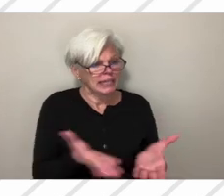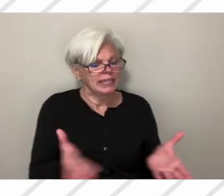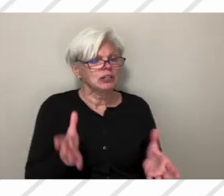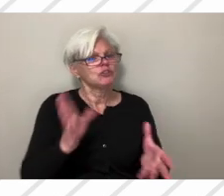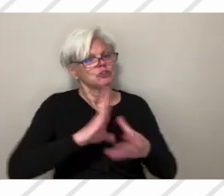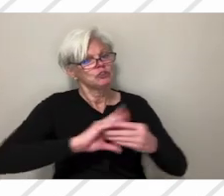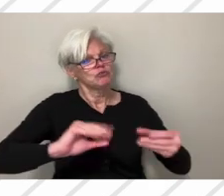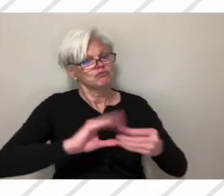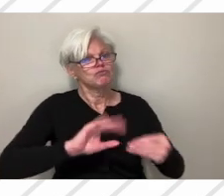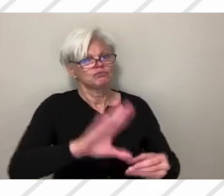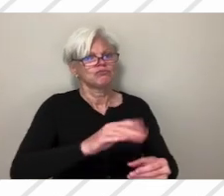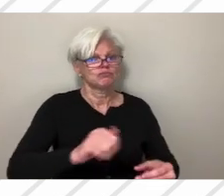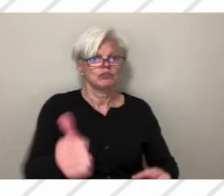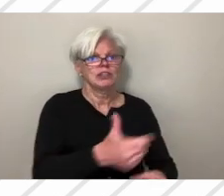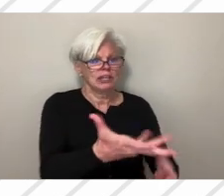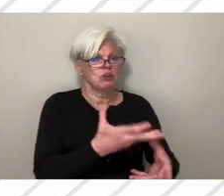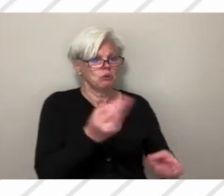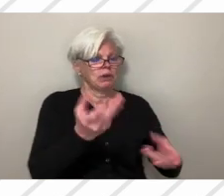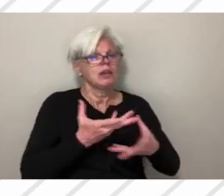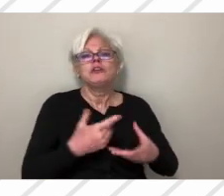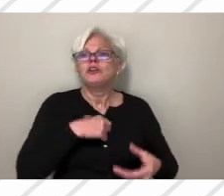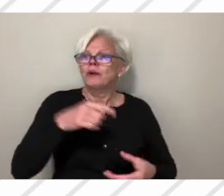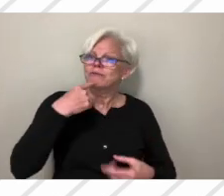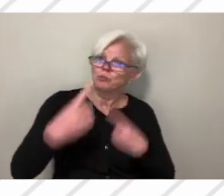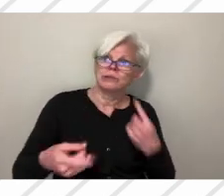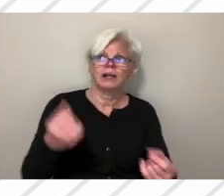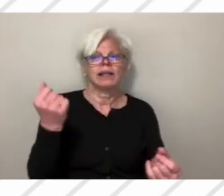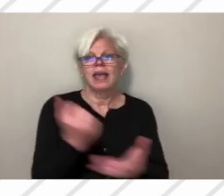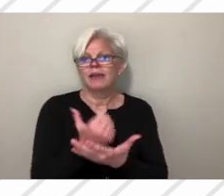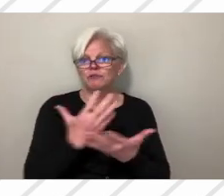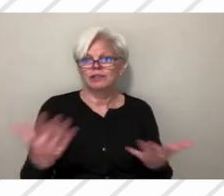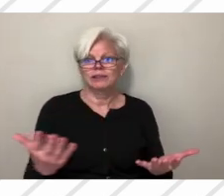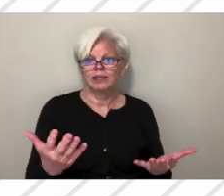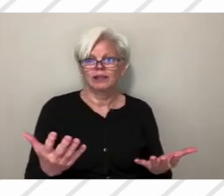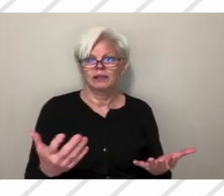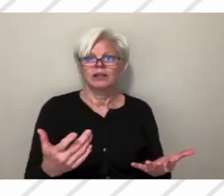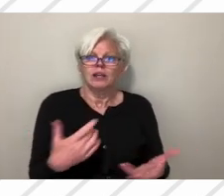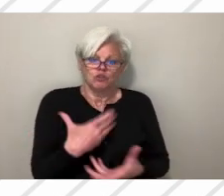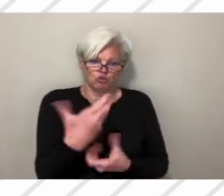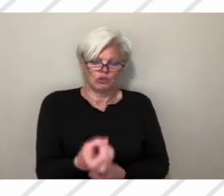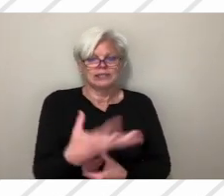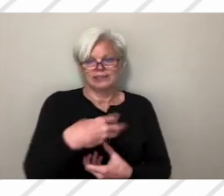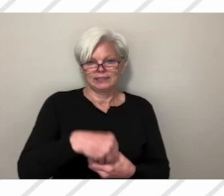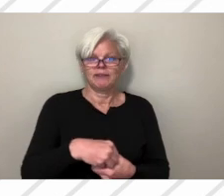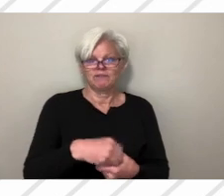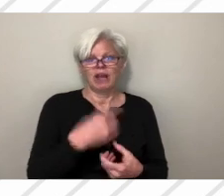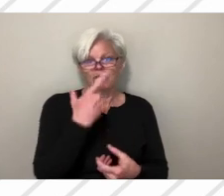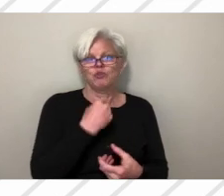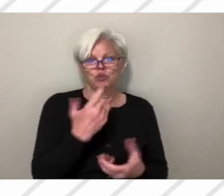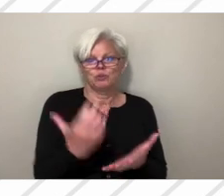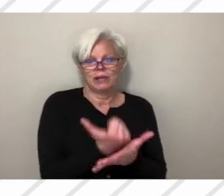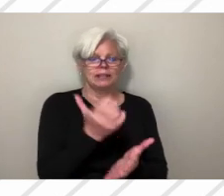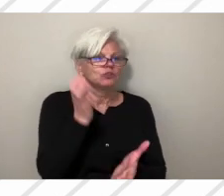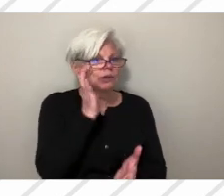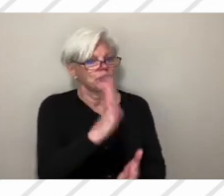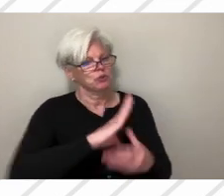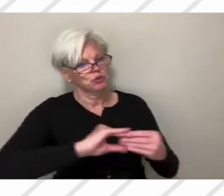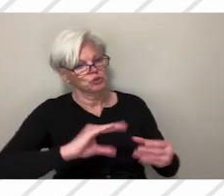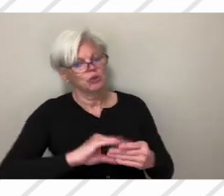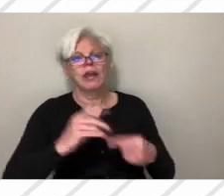told, because you don't have to tell everything. There's a trust involved in who gets to hear your story and when it's going to be